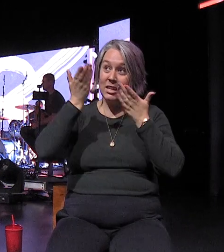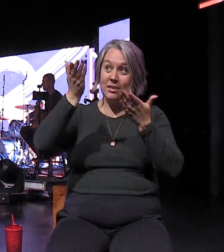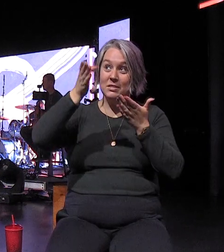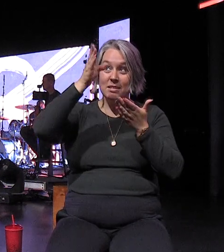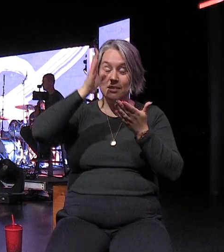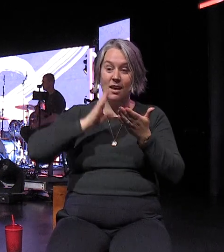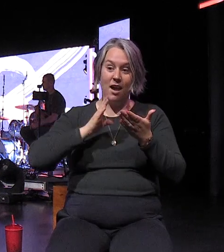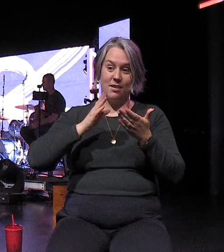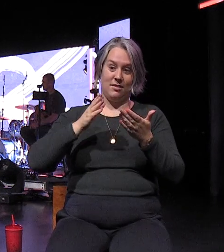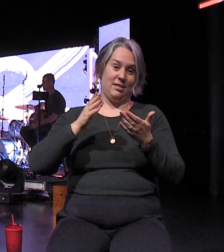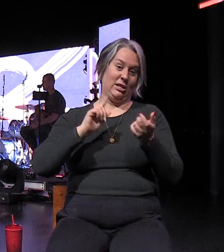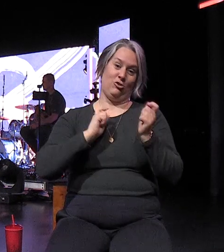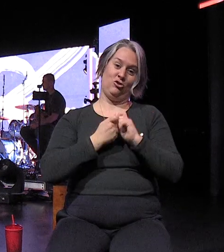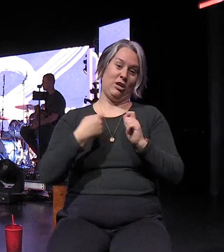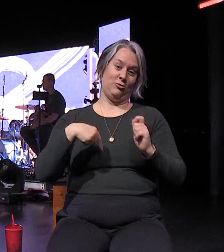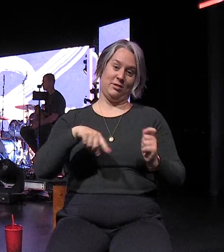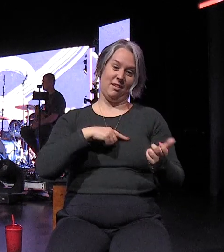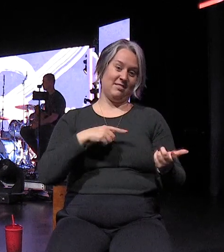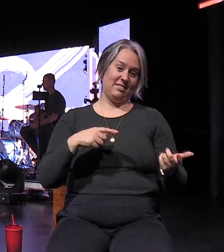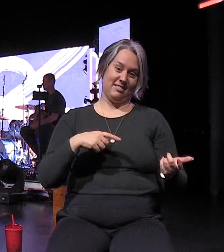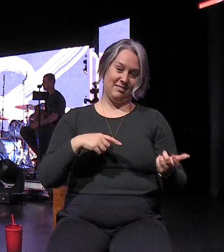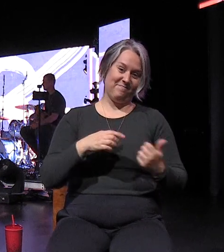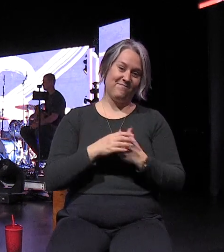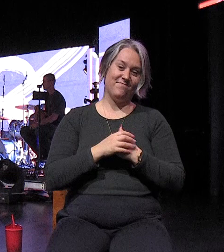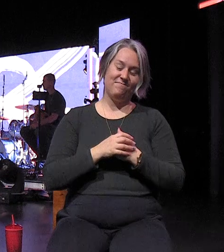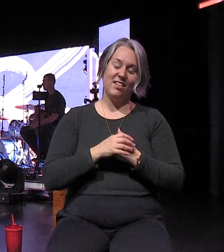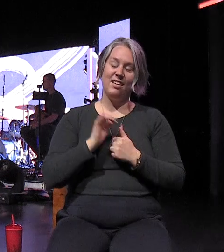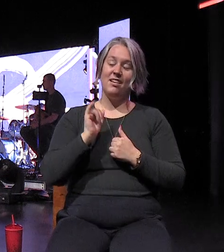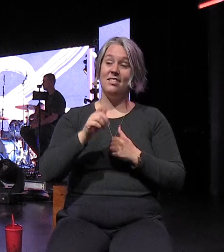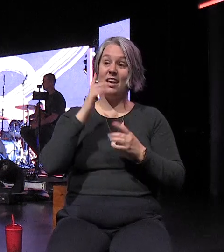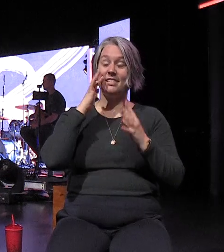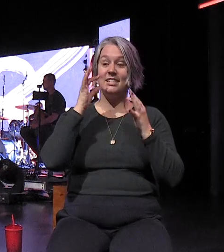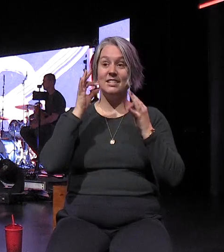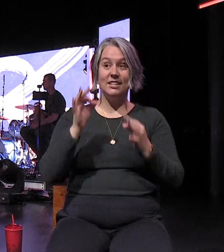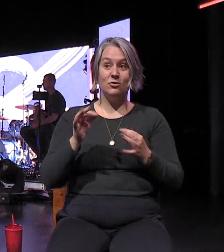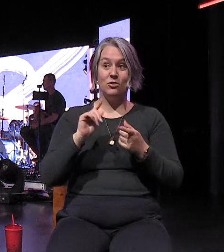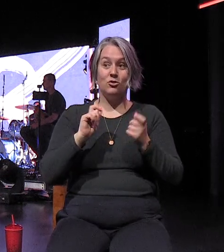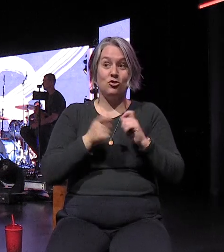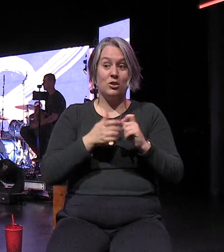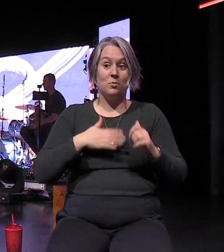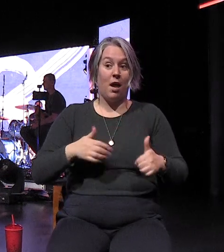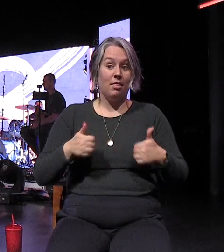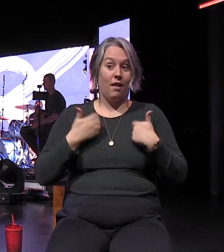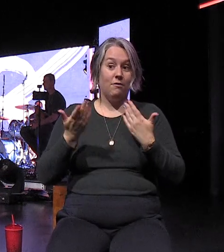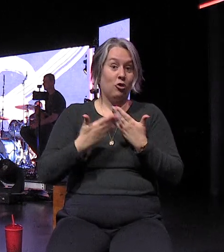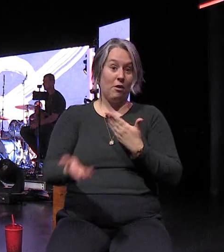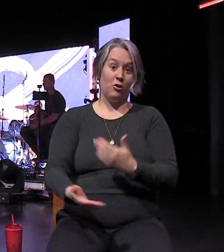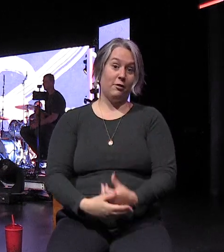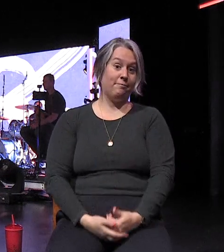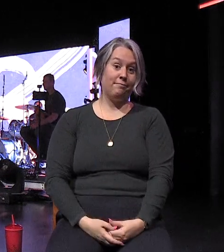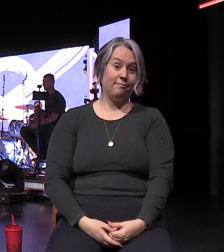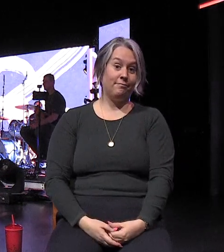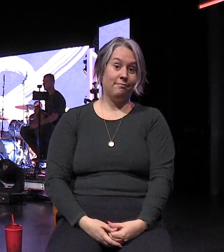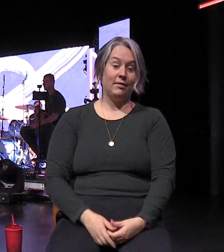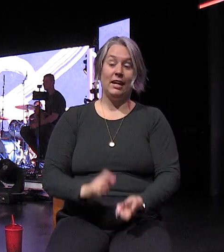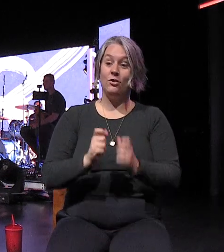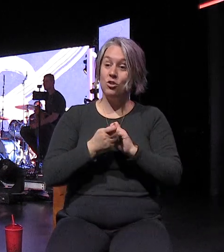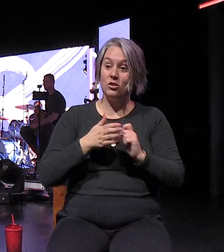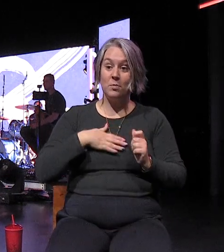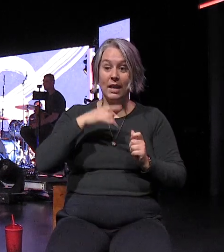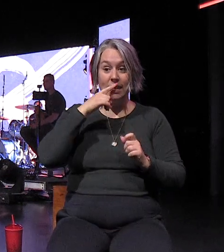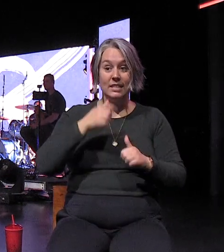in ways we can't even imagine. You know, but that decision, that day changed the course of our lives, changed the course of our kids'